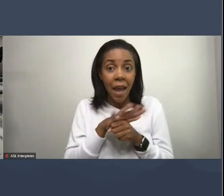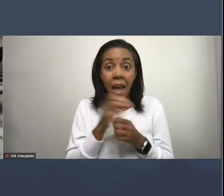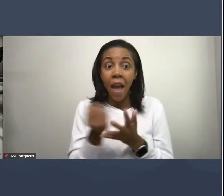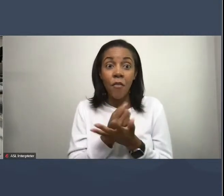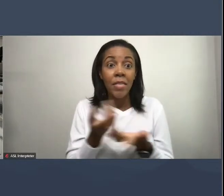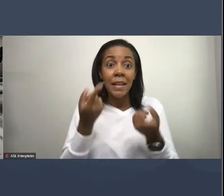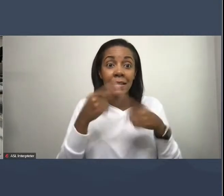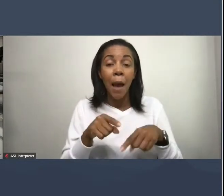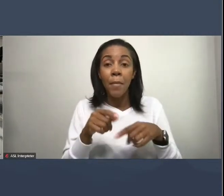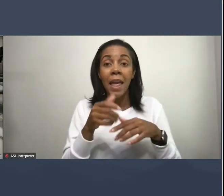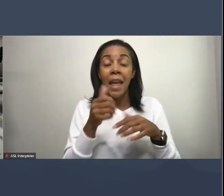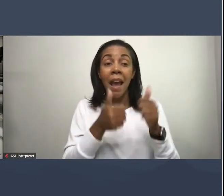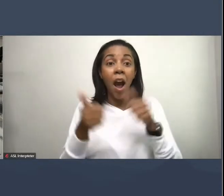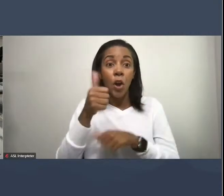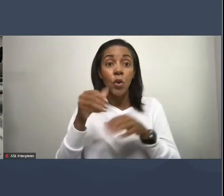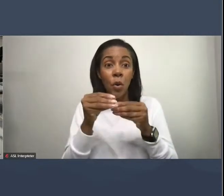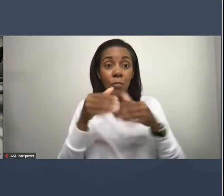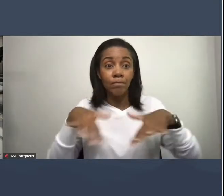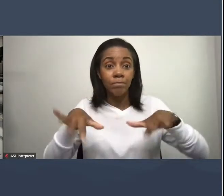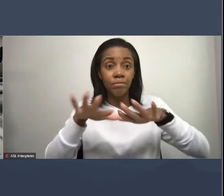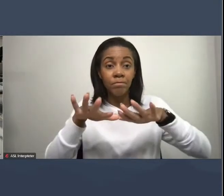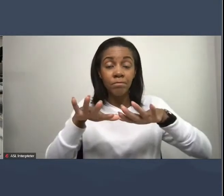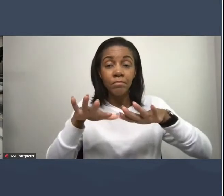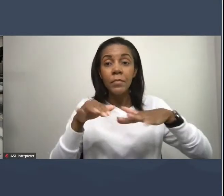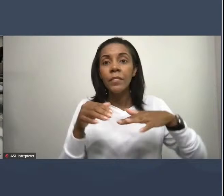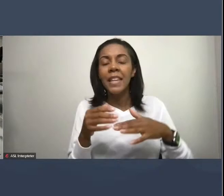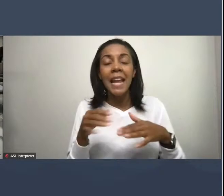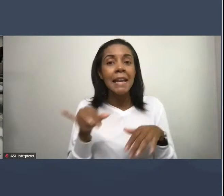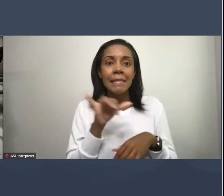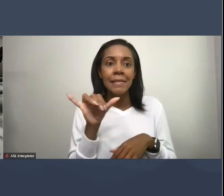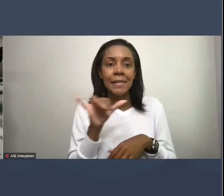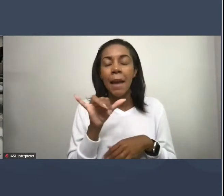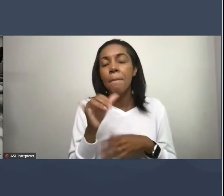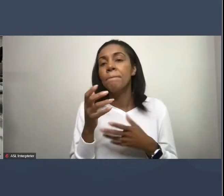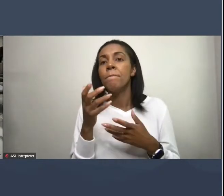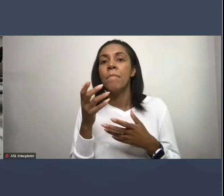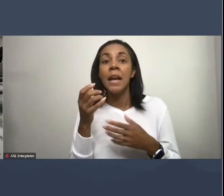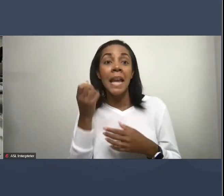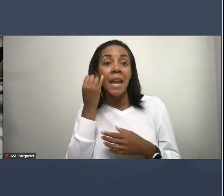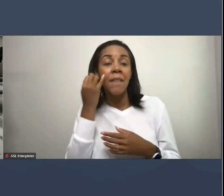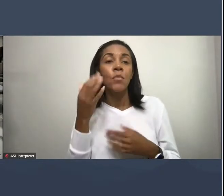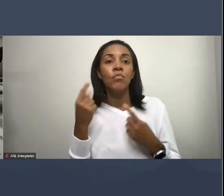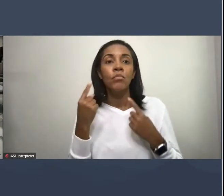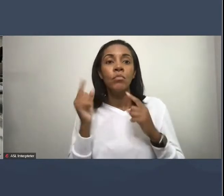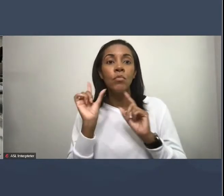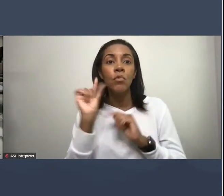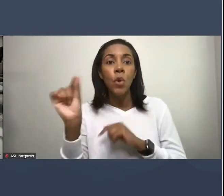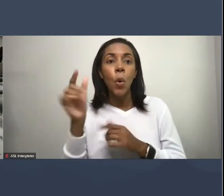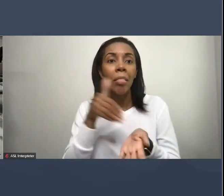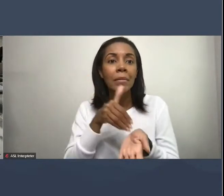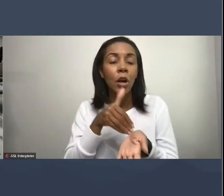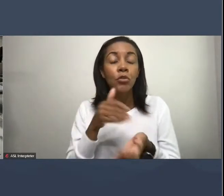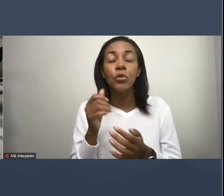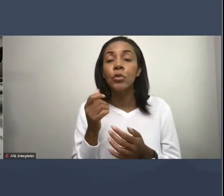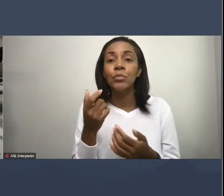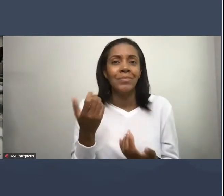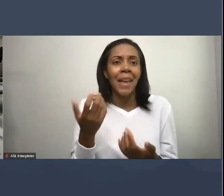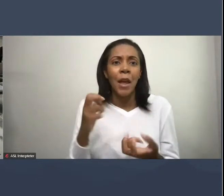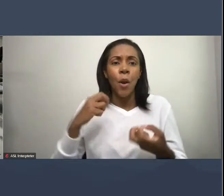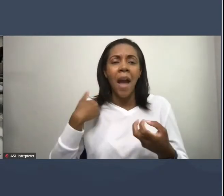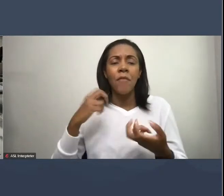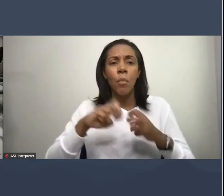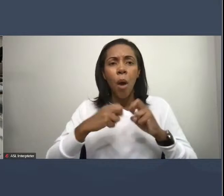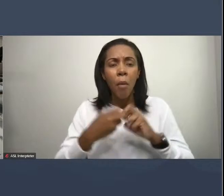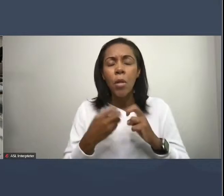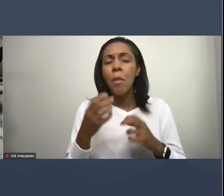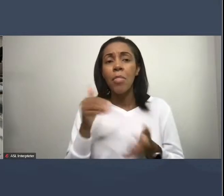underground. No one can see what it looks like under there. And it's just like going to the doctor when you've got some sort of issue, right? You don't know what it is. You go to the doctor. He starts